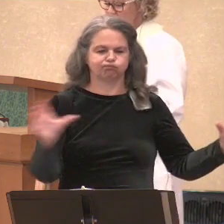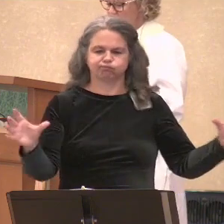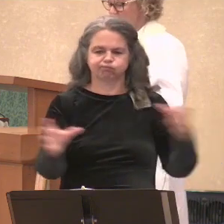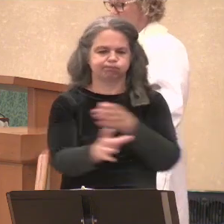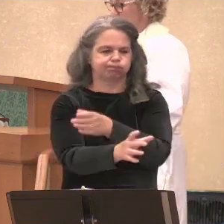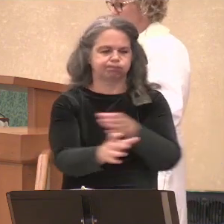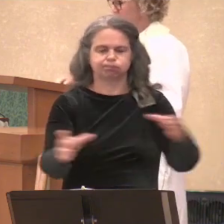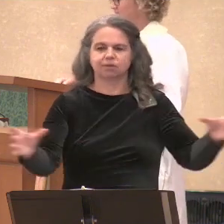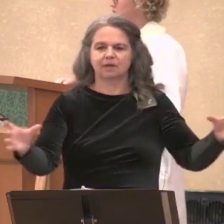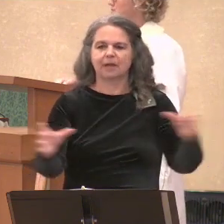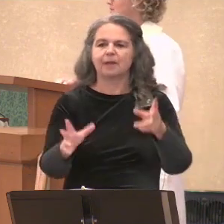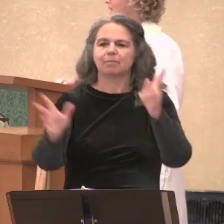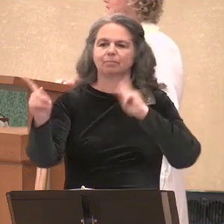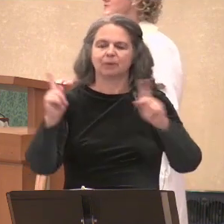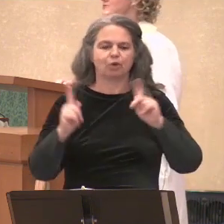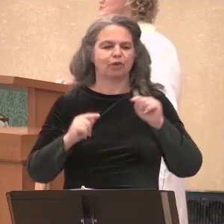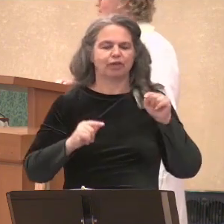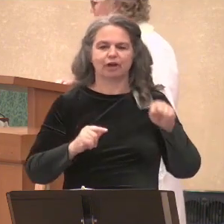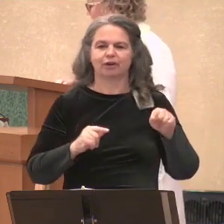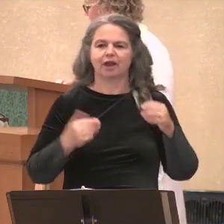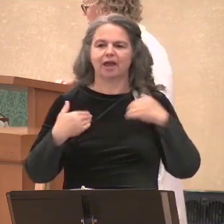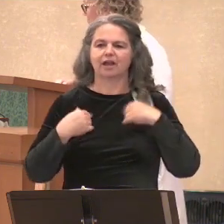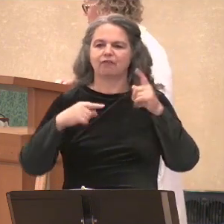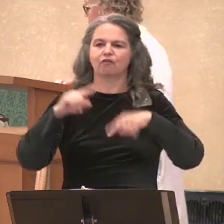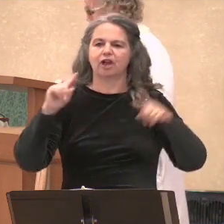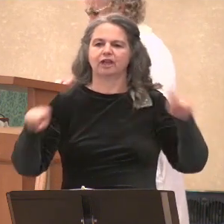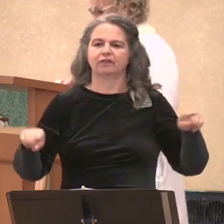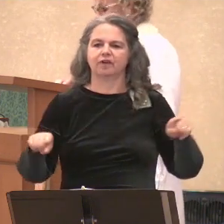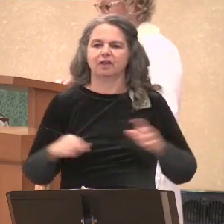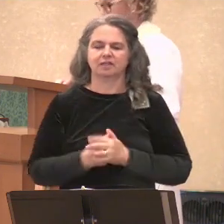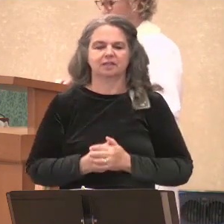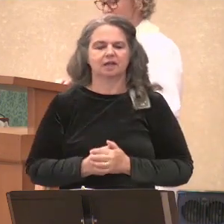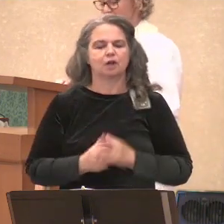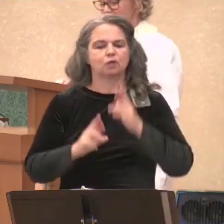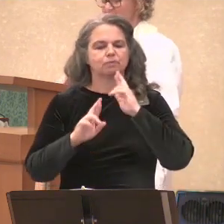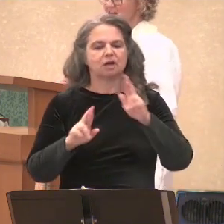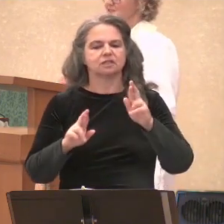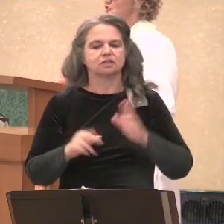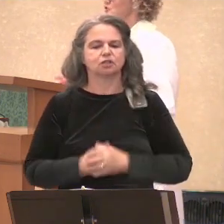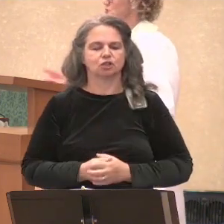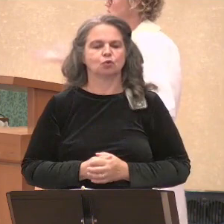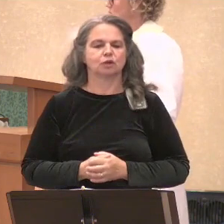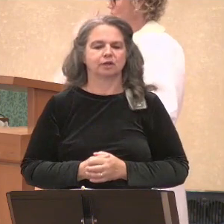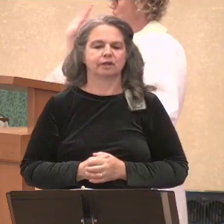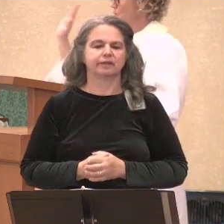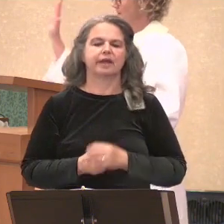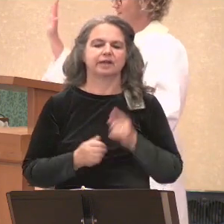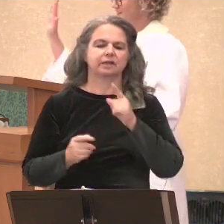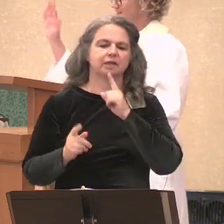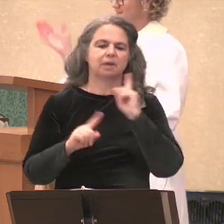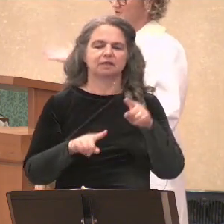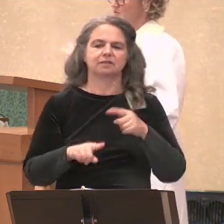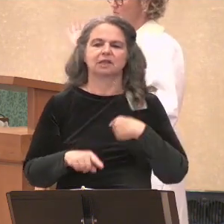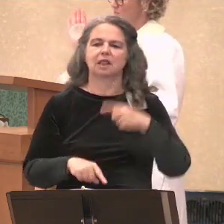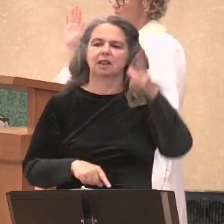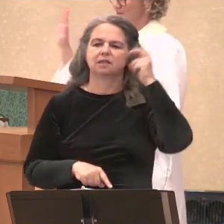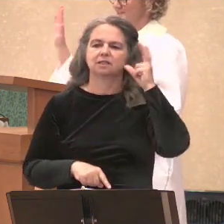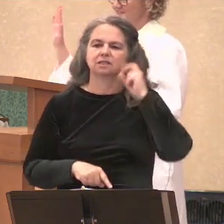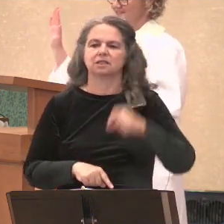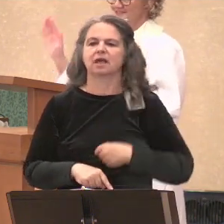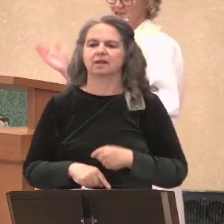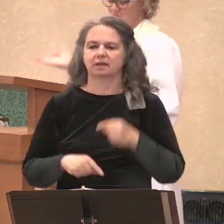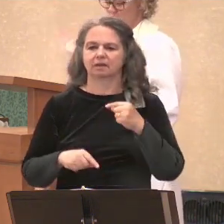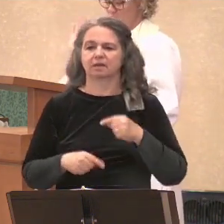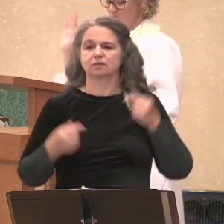that people at the festival had a variety of responses to that command to wait,